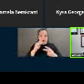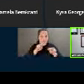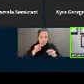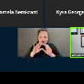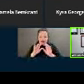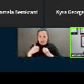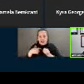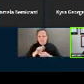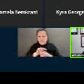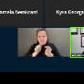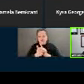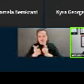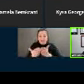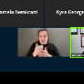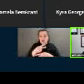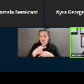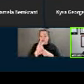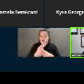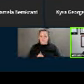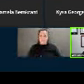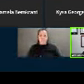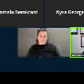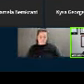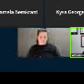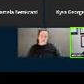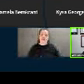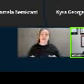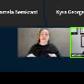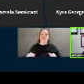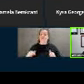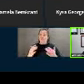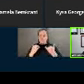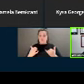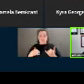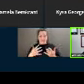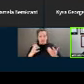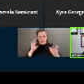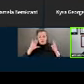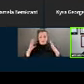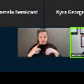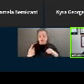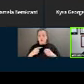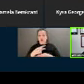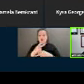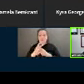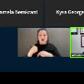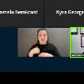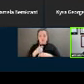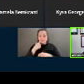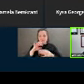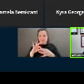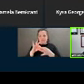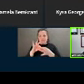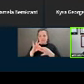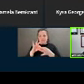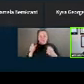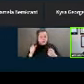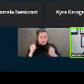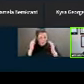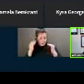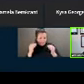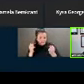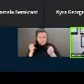products. What I would like to focus on today, though, as Nicole mentioned, is a product we recently released that hopefully many of you have